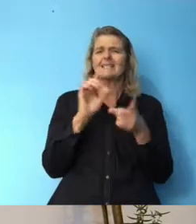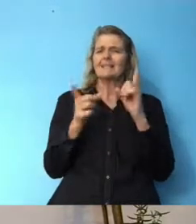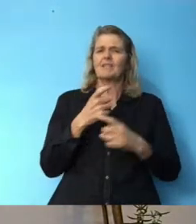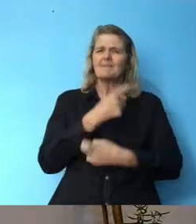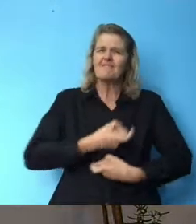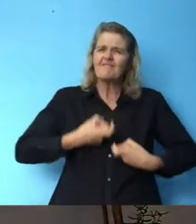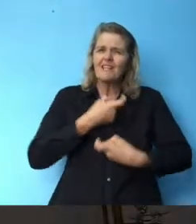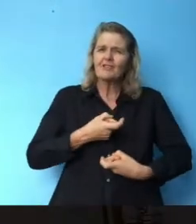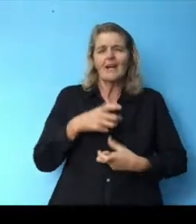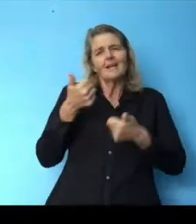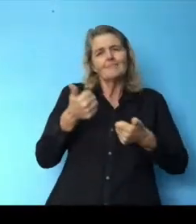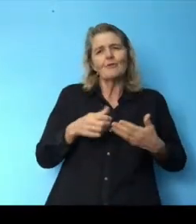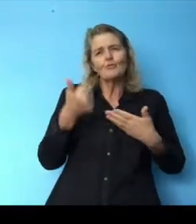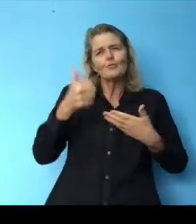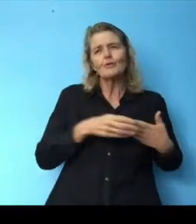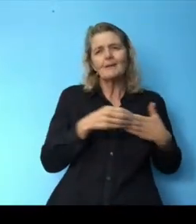have to be perfect. It's just a guide.